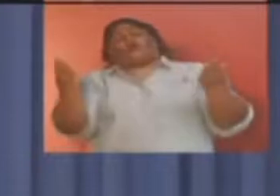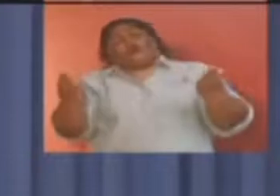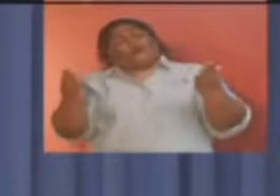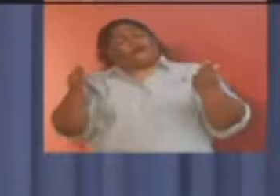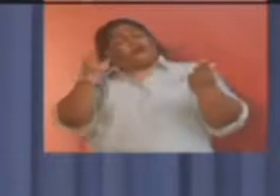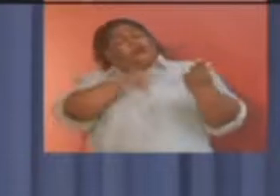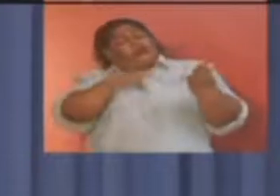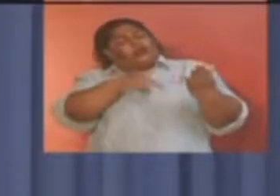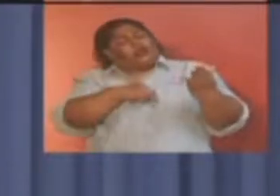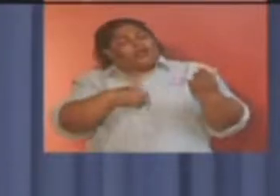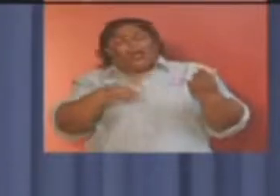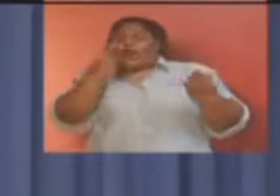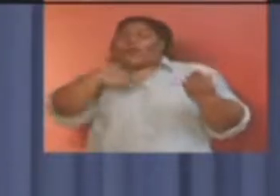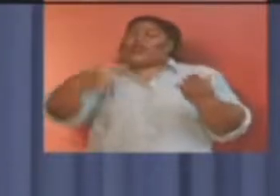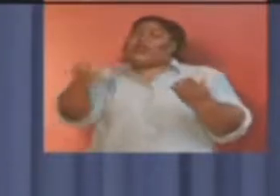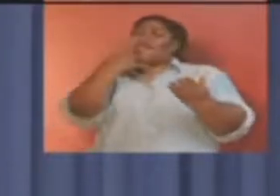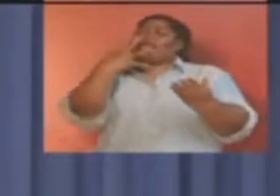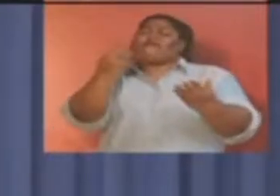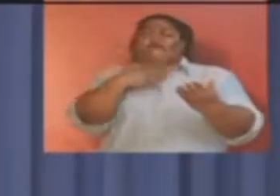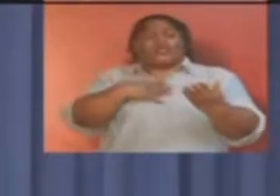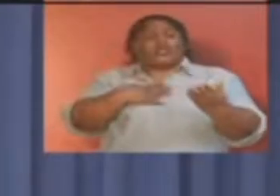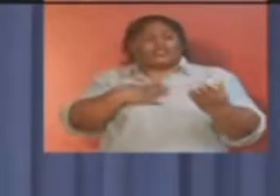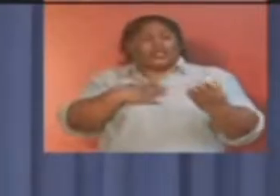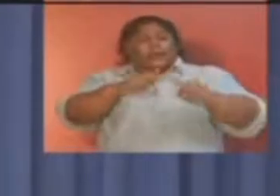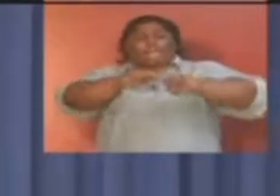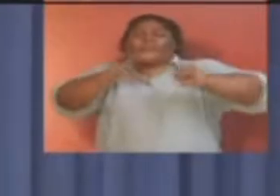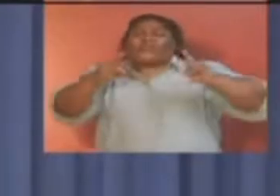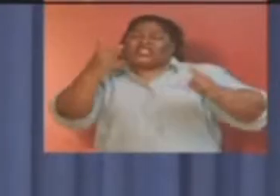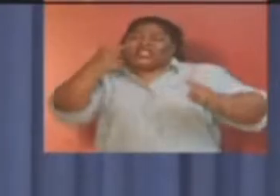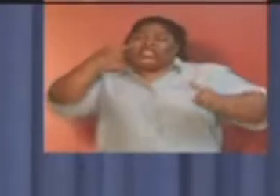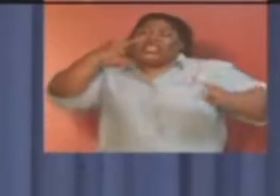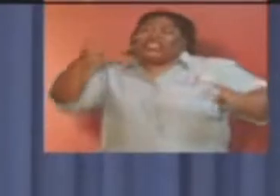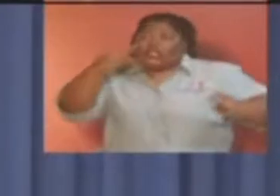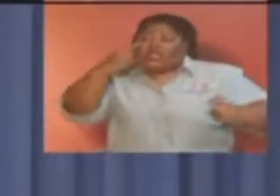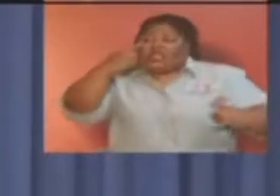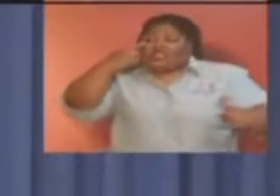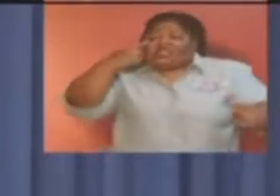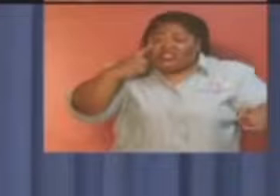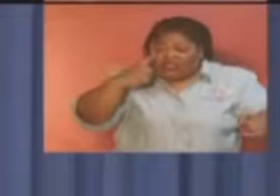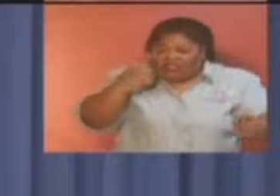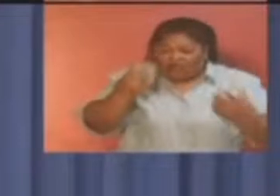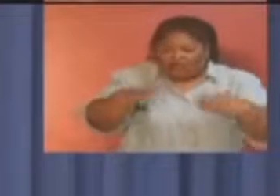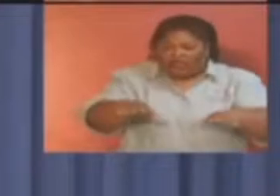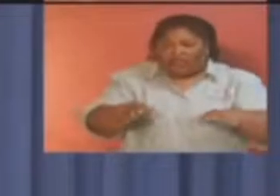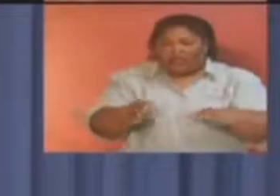dead people in the hospital to be convinced that there's COVID and it's causing death.